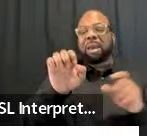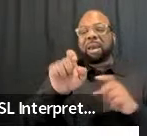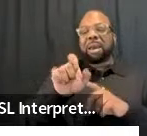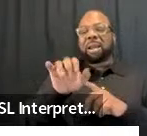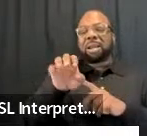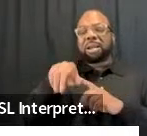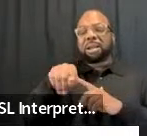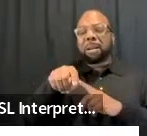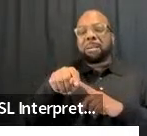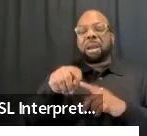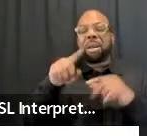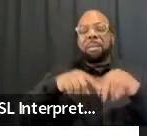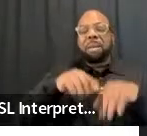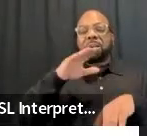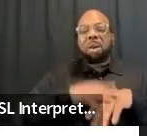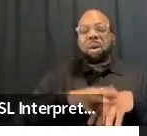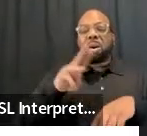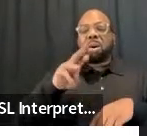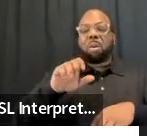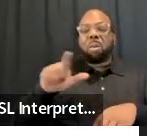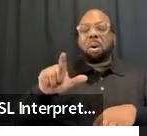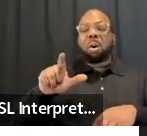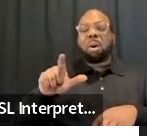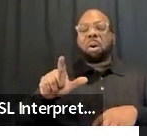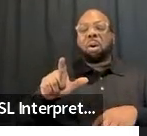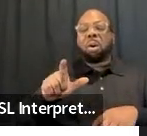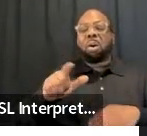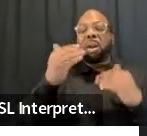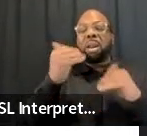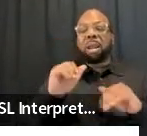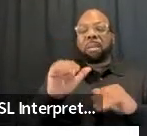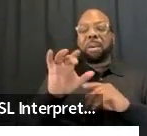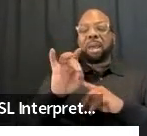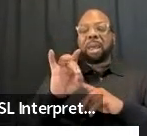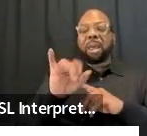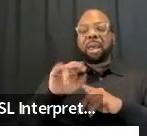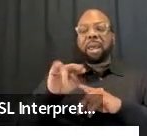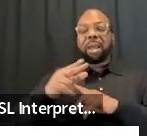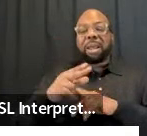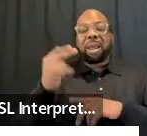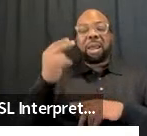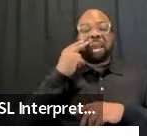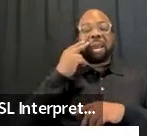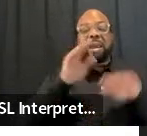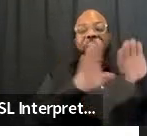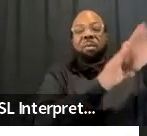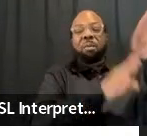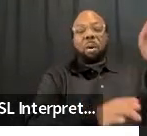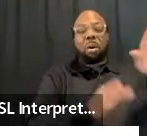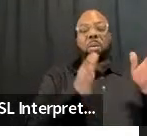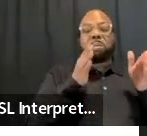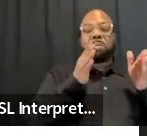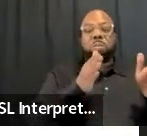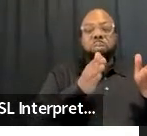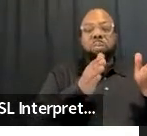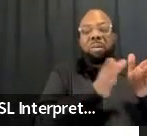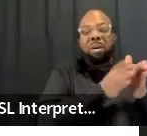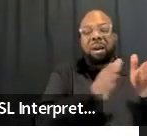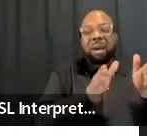up to an additional 8 inches. In the case of a wall that's 16 inches thick, that's 50% of the wall